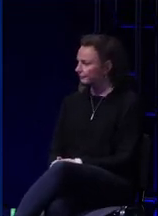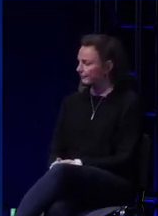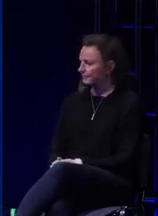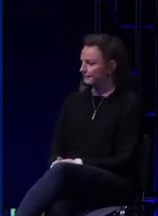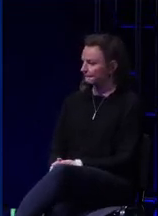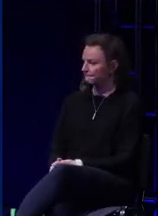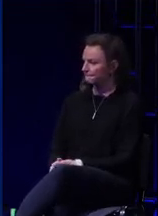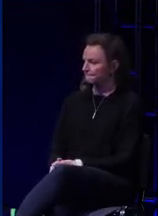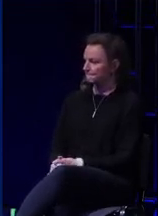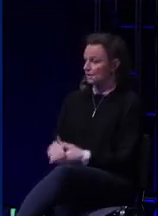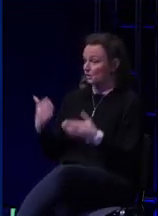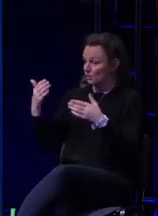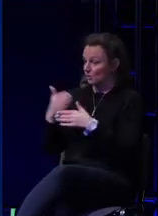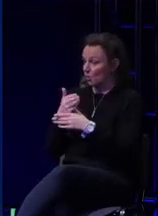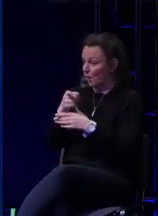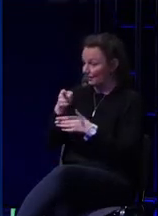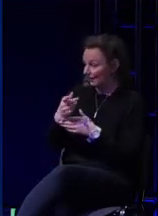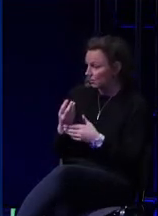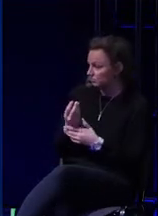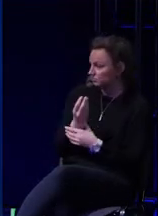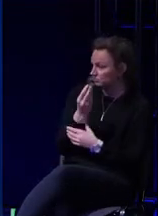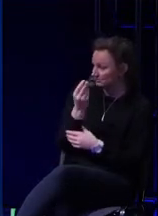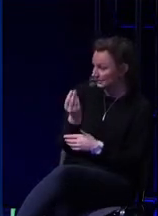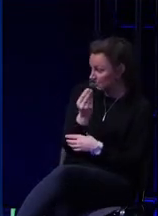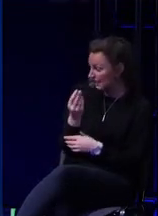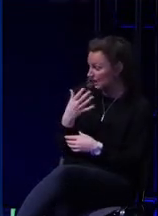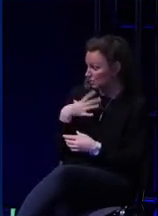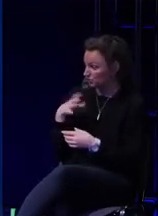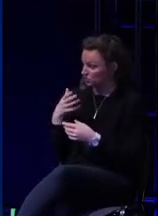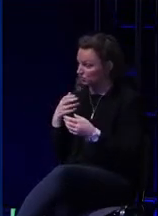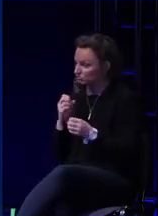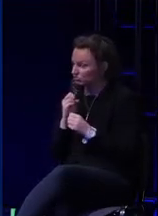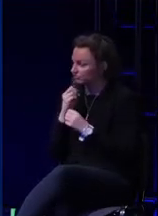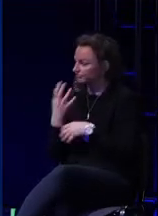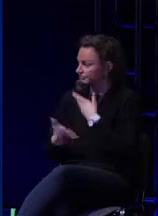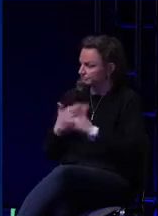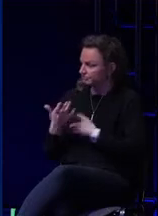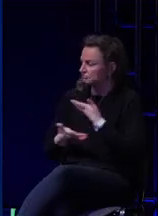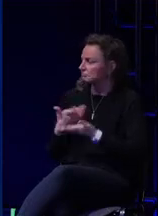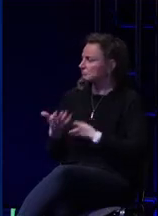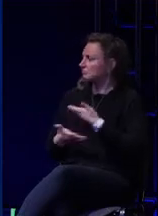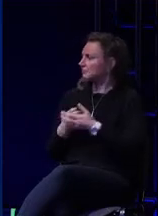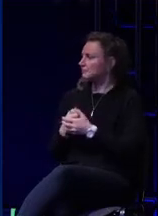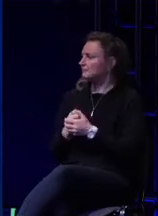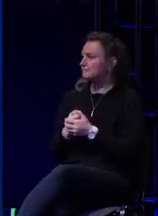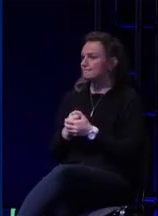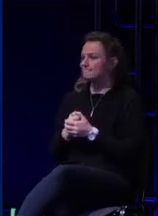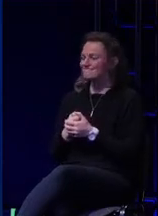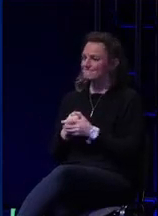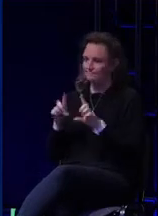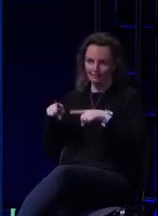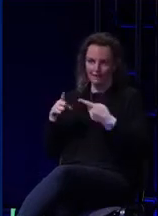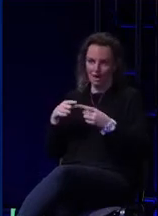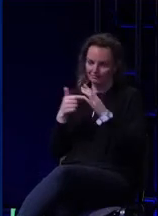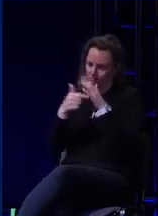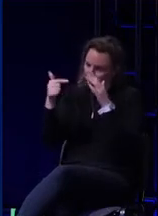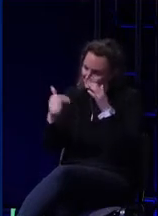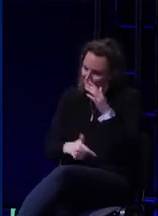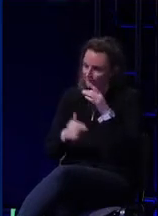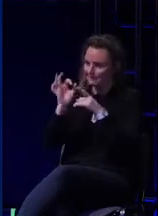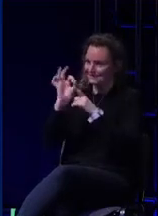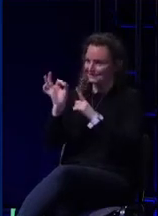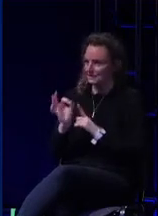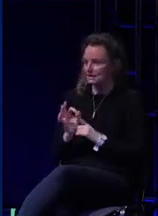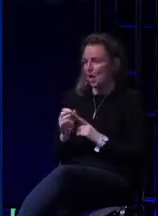You're working on something that you might be able to touch on, or no? Yeah, I can't really talk about it in detail, obviously, but